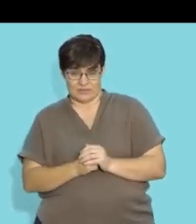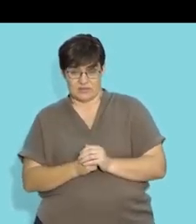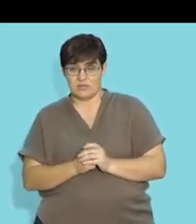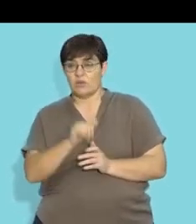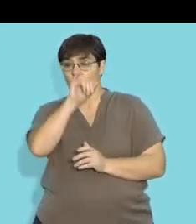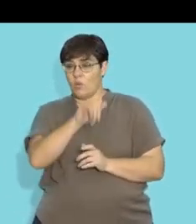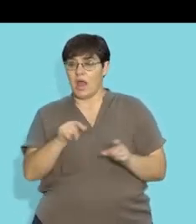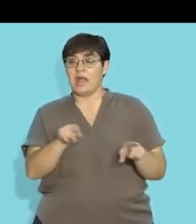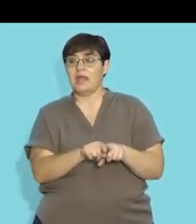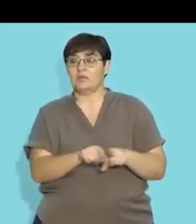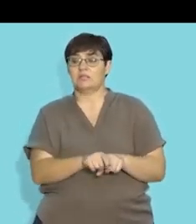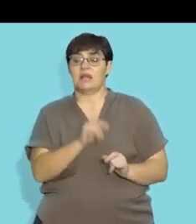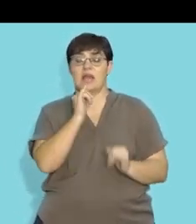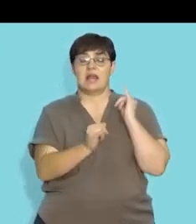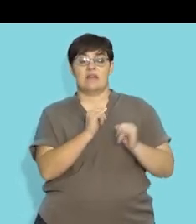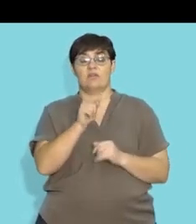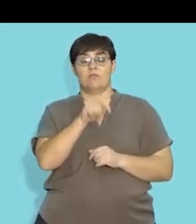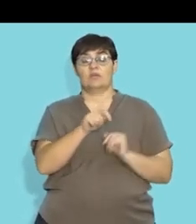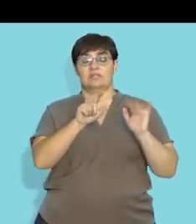y equal to